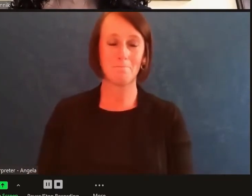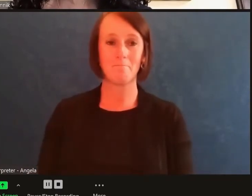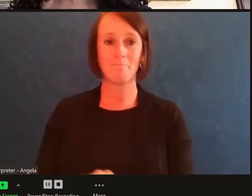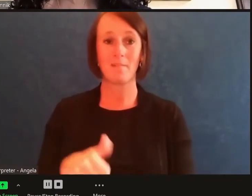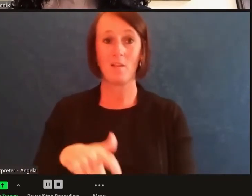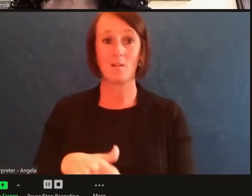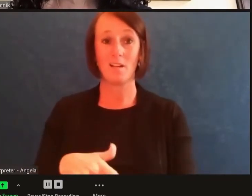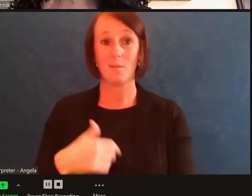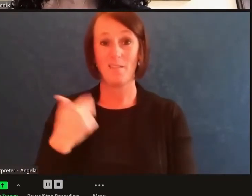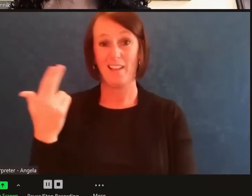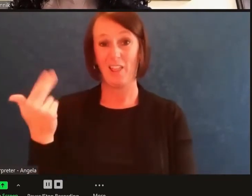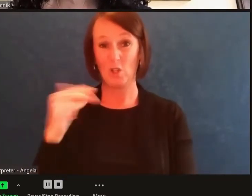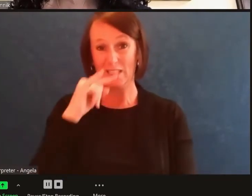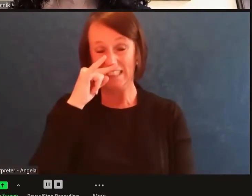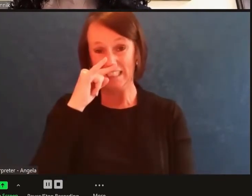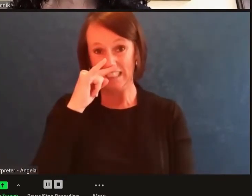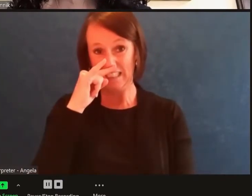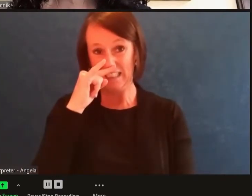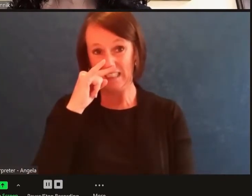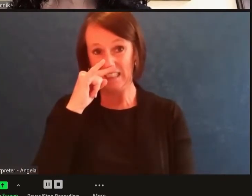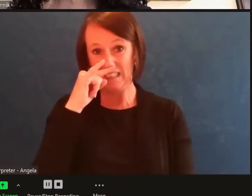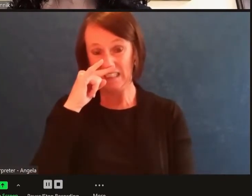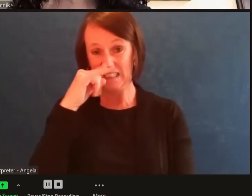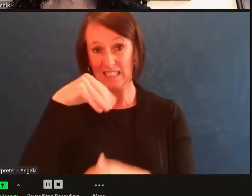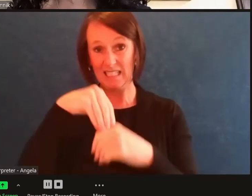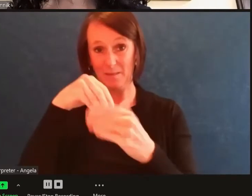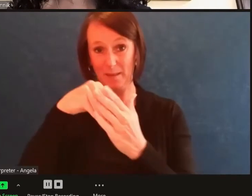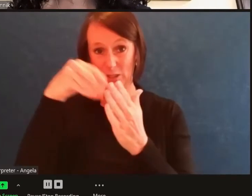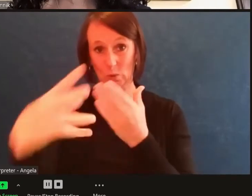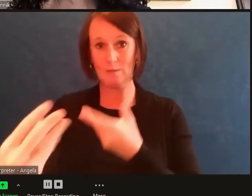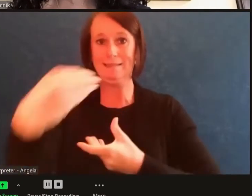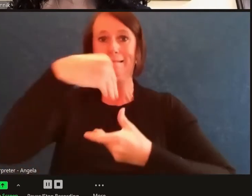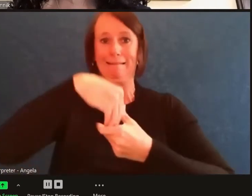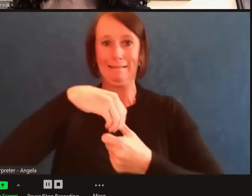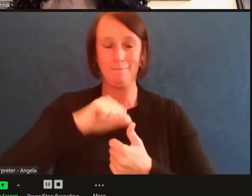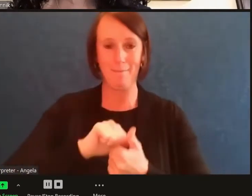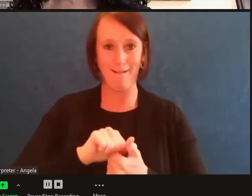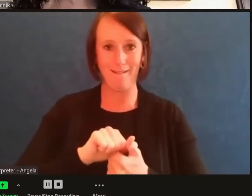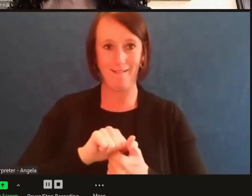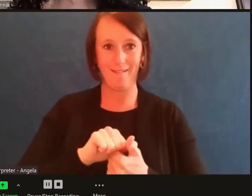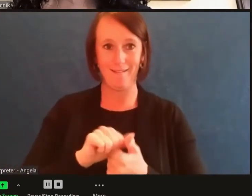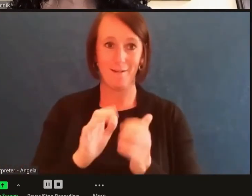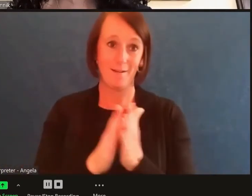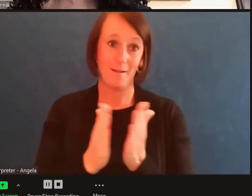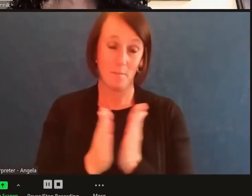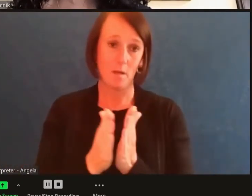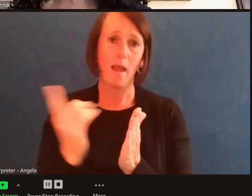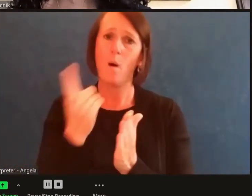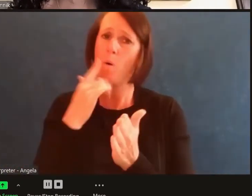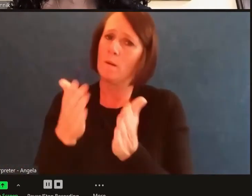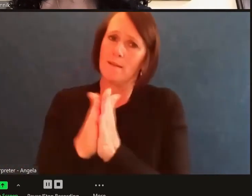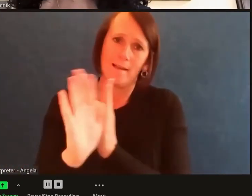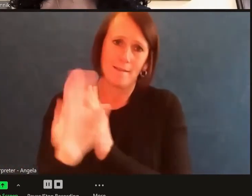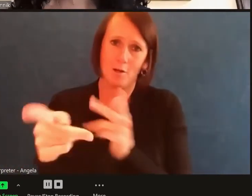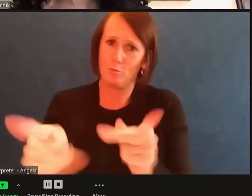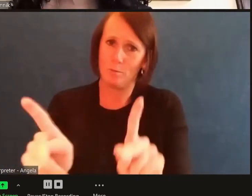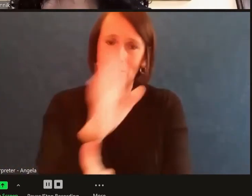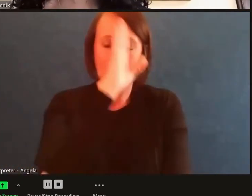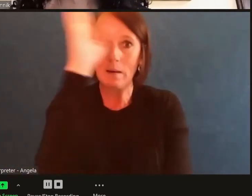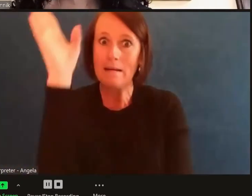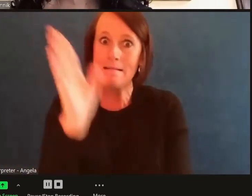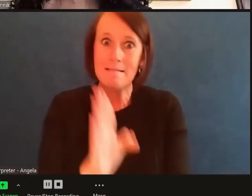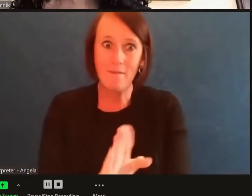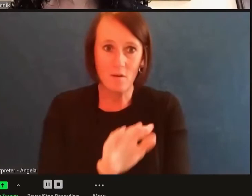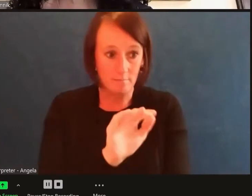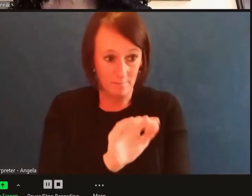to 13 kids in my class as named characters in the book. And again, I was asking their permission. I would never go to one of my students and